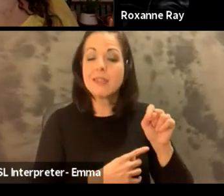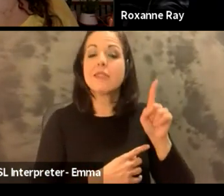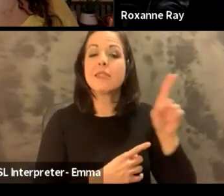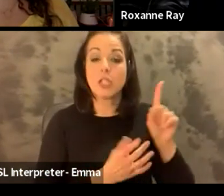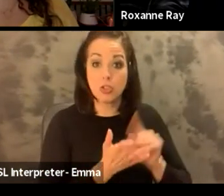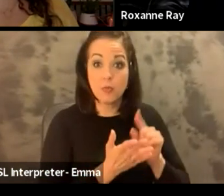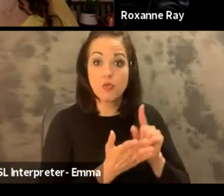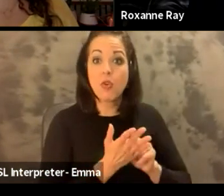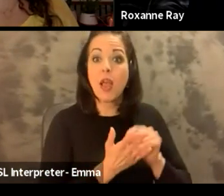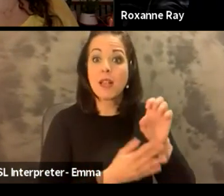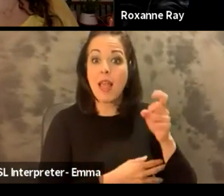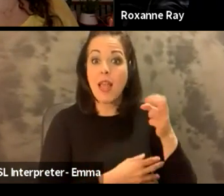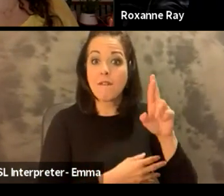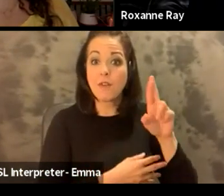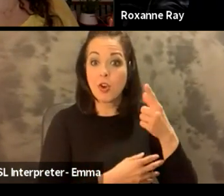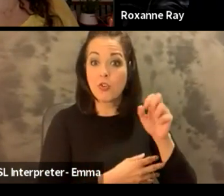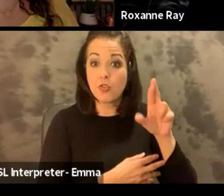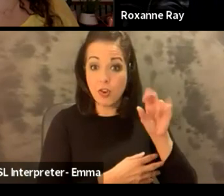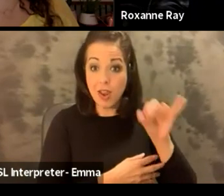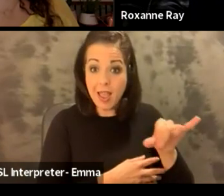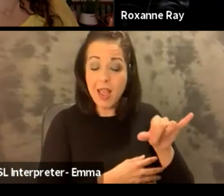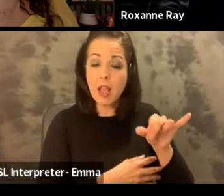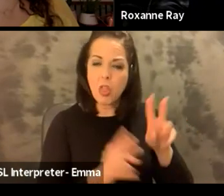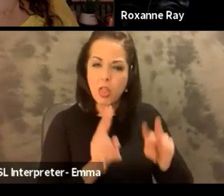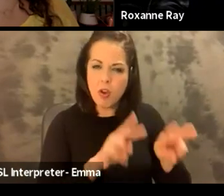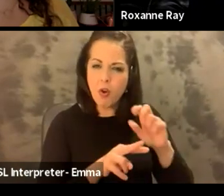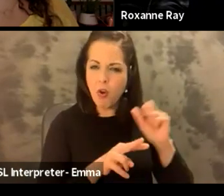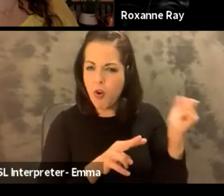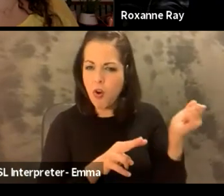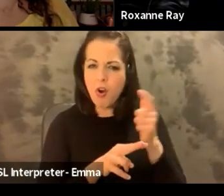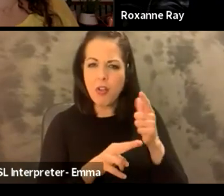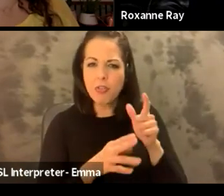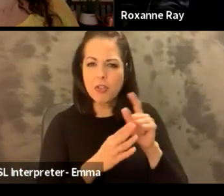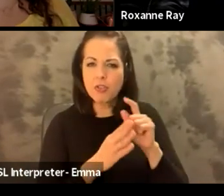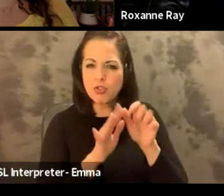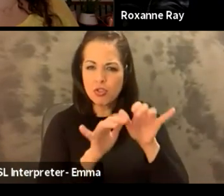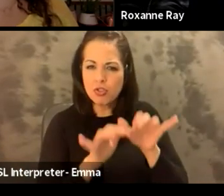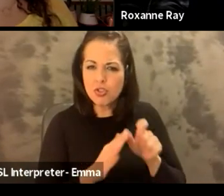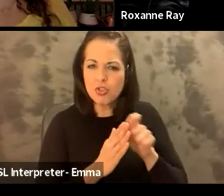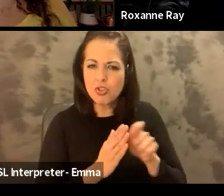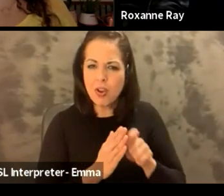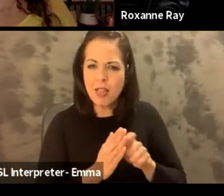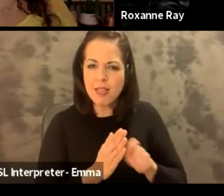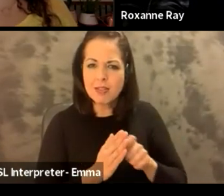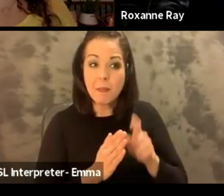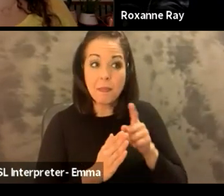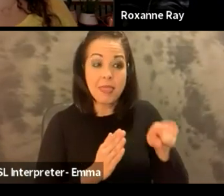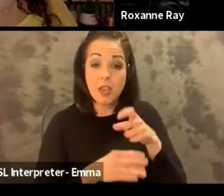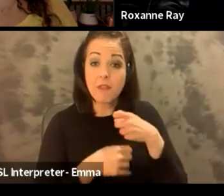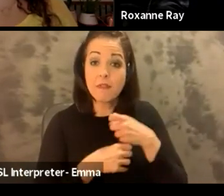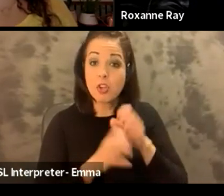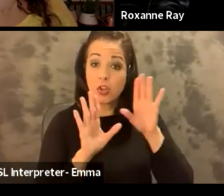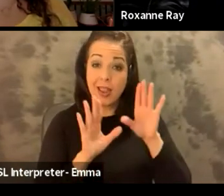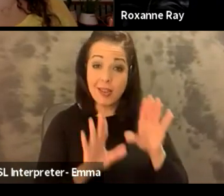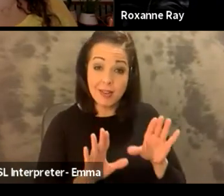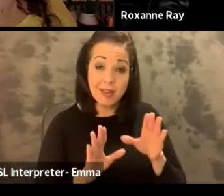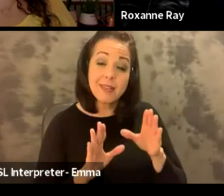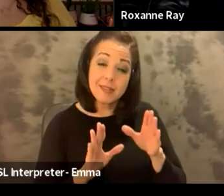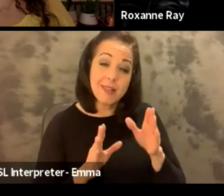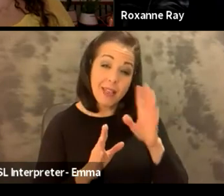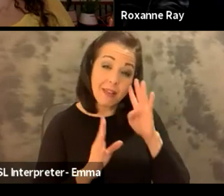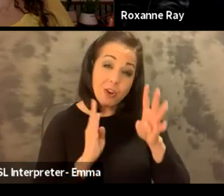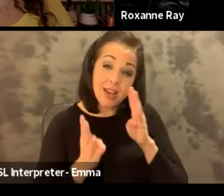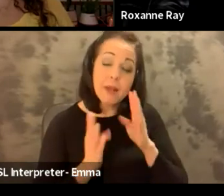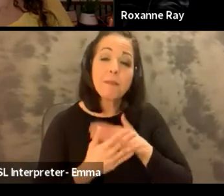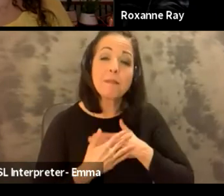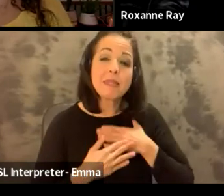Look into all of the journalism that all of these incredible journalists have created, and please do read them. I mean, it's